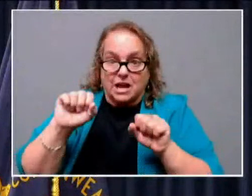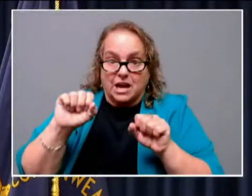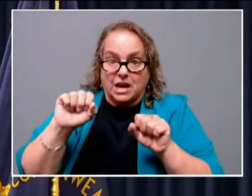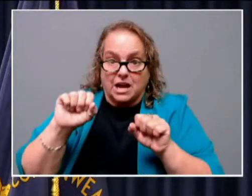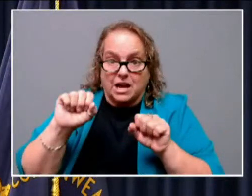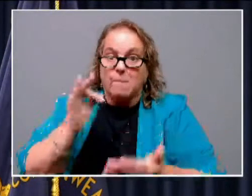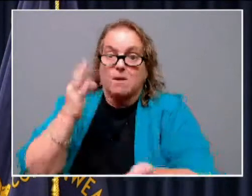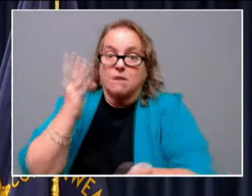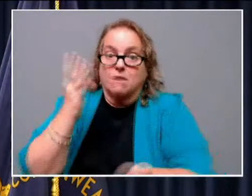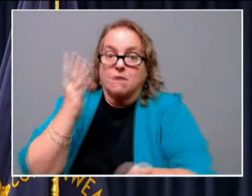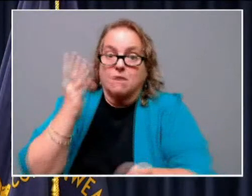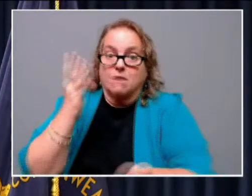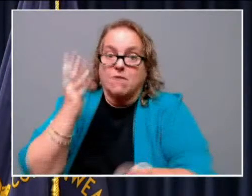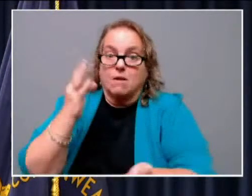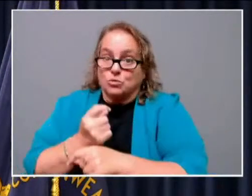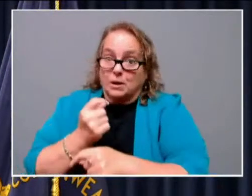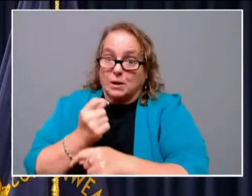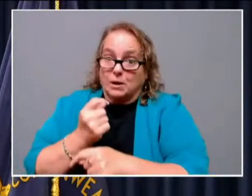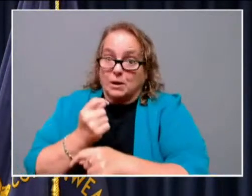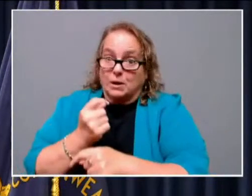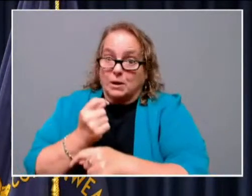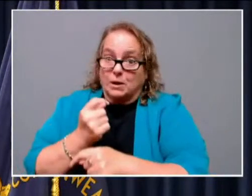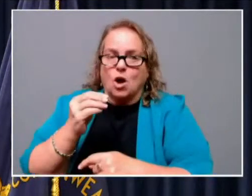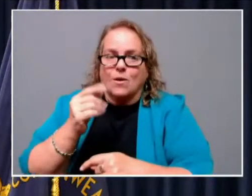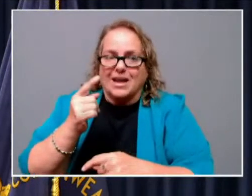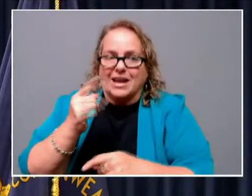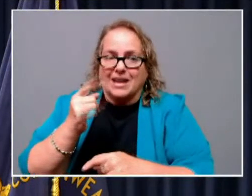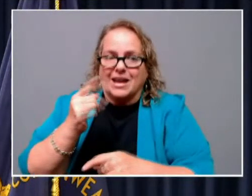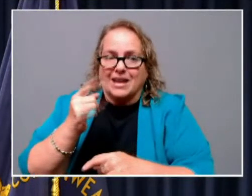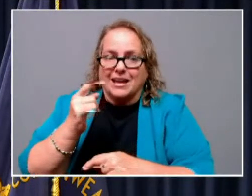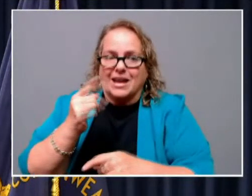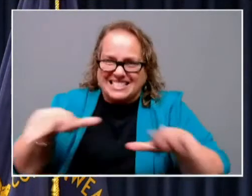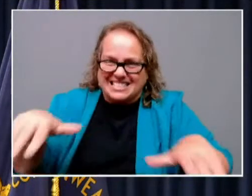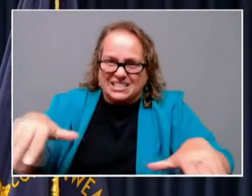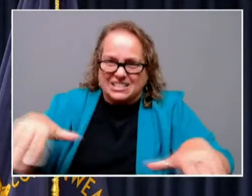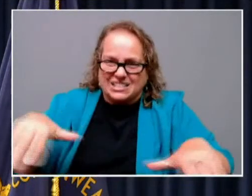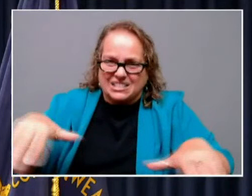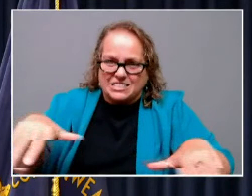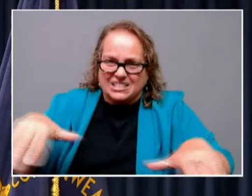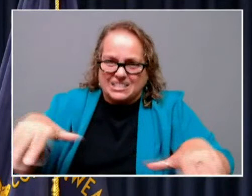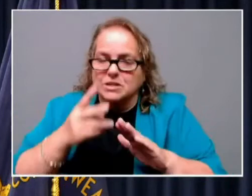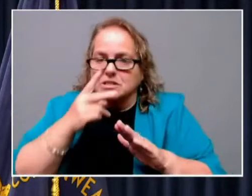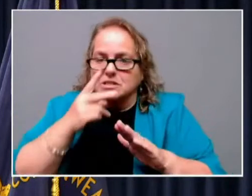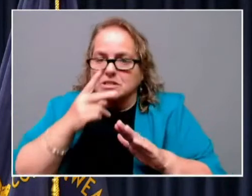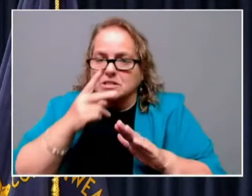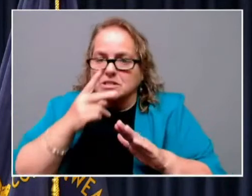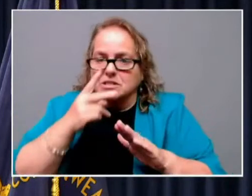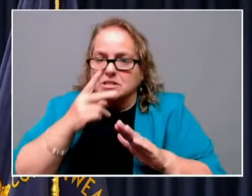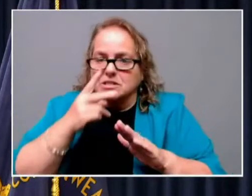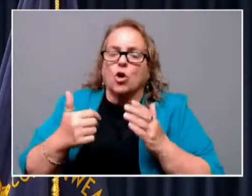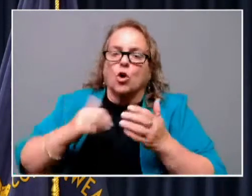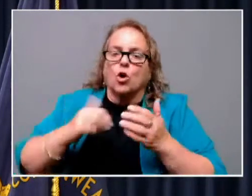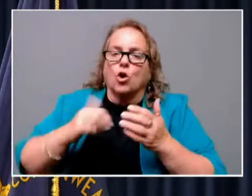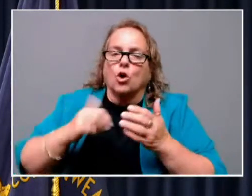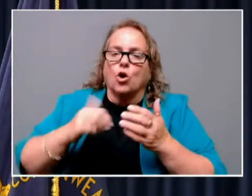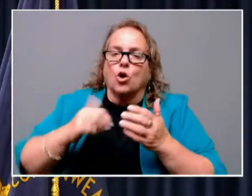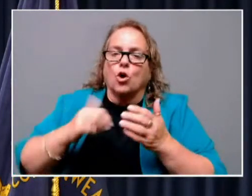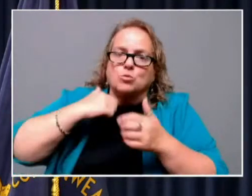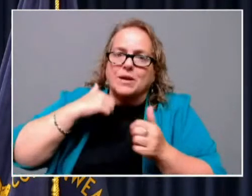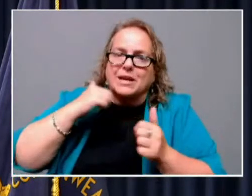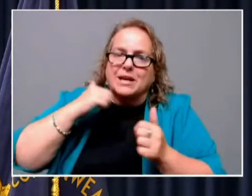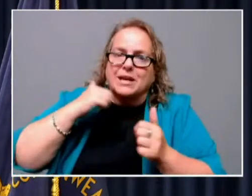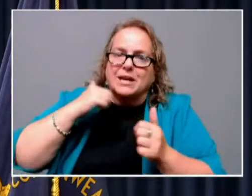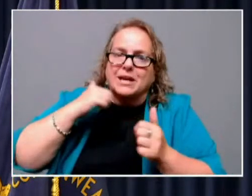treatments. So it's moving out in the community and seeing what additional partnerships we can have to increase